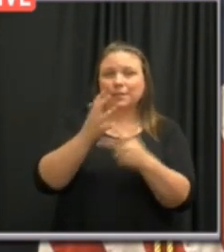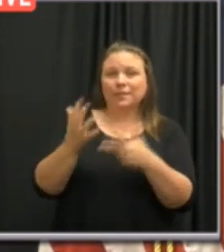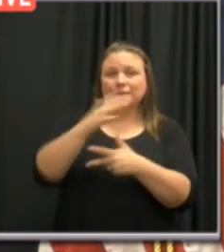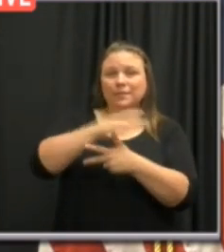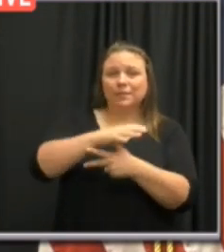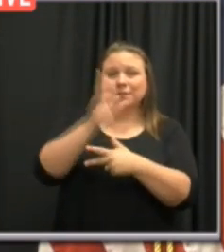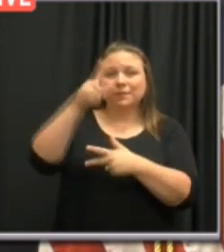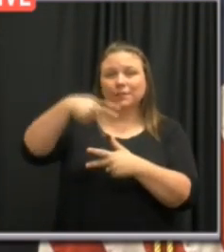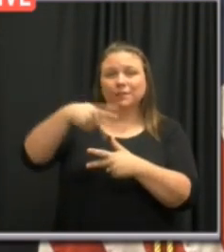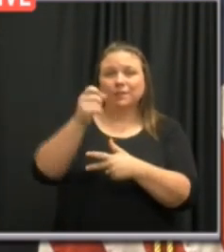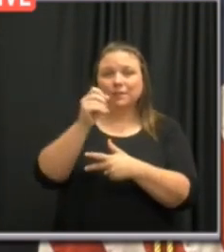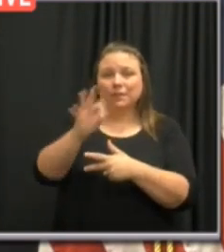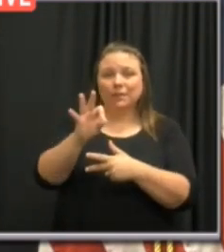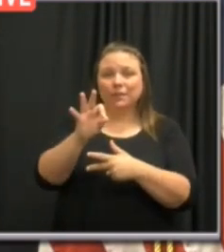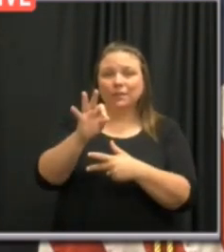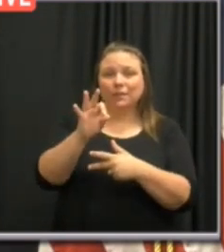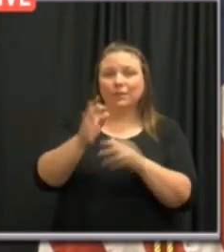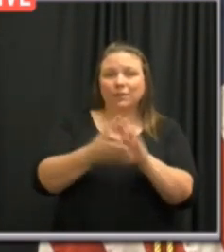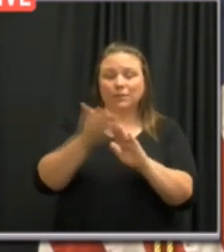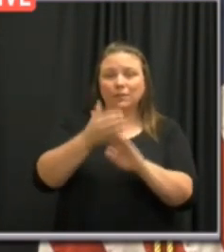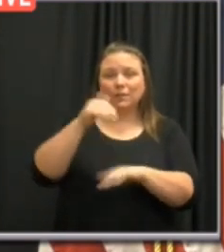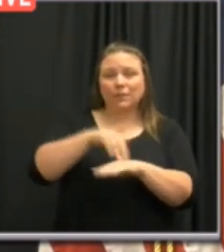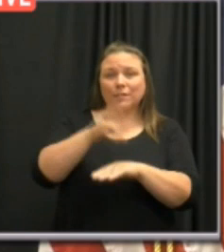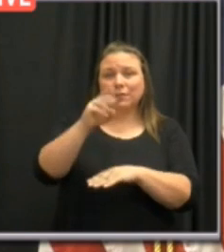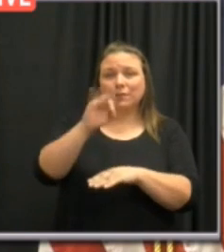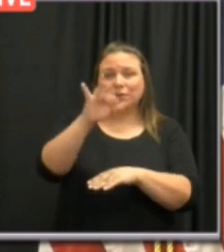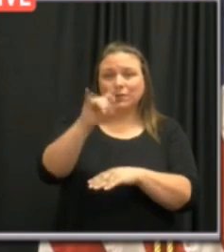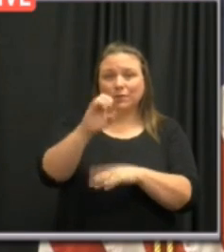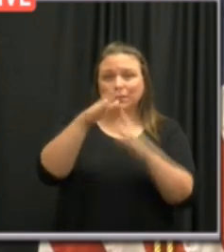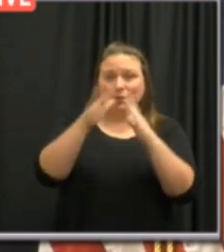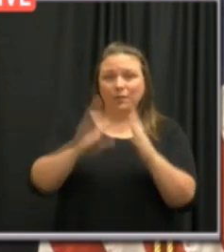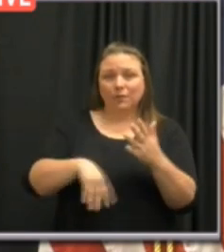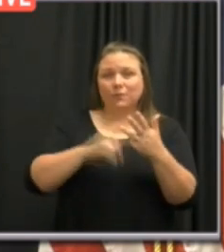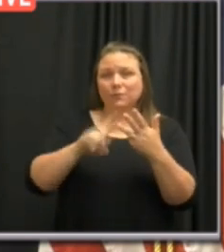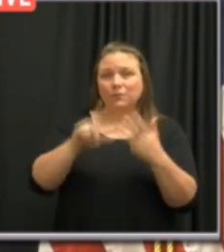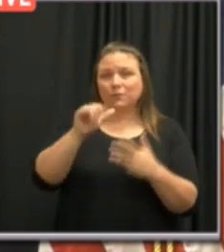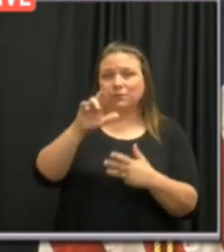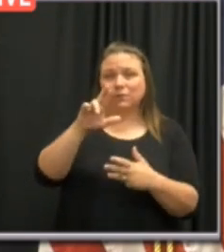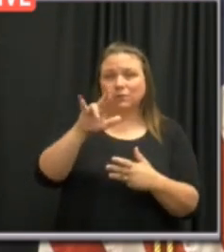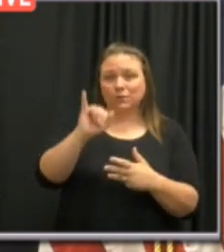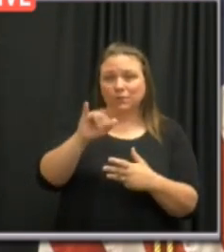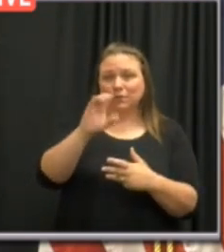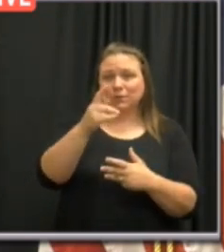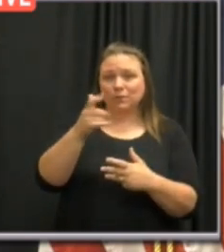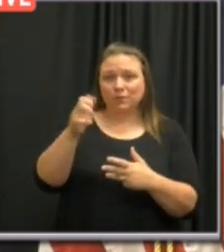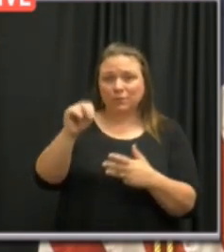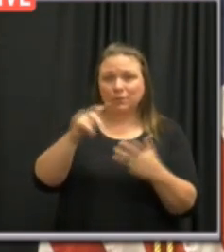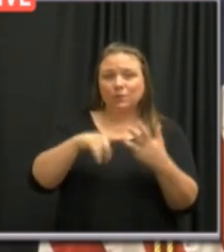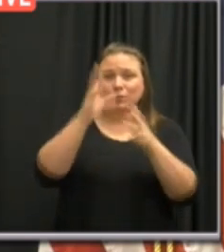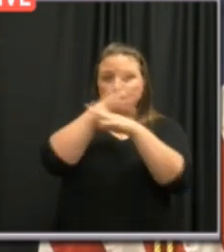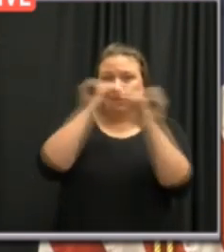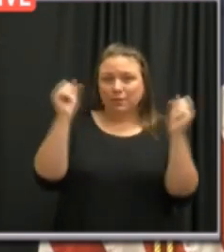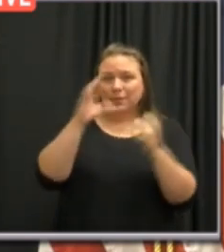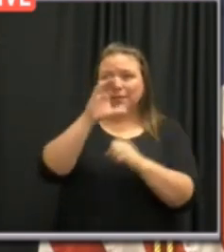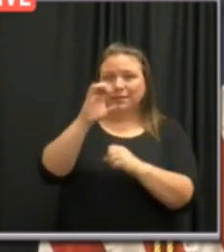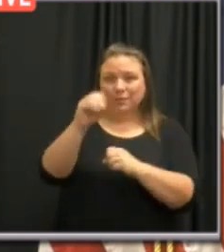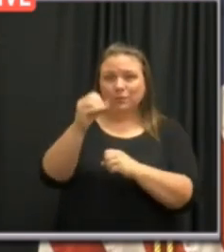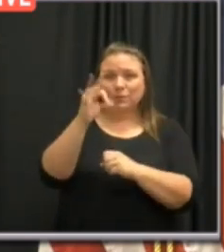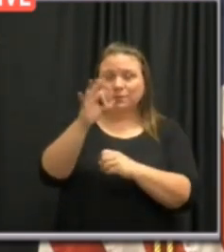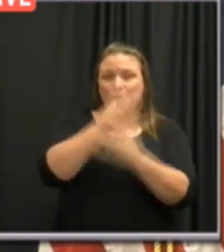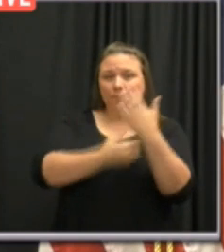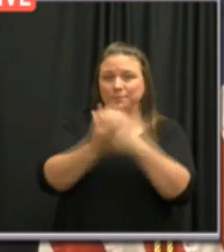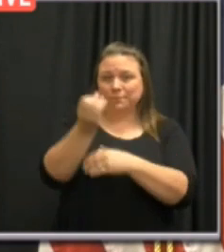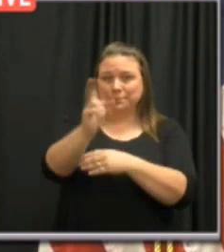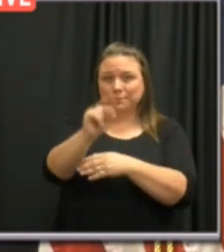of Operations at Waffle House, and Laurie Shenton, President and CEO of Hands On Nashville. Director Chief